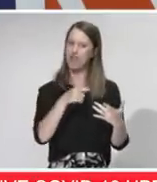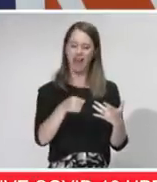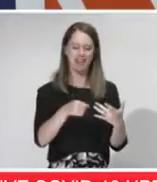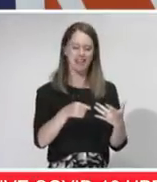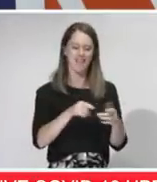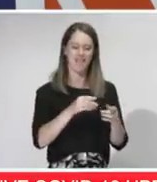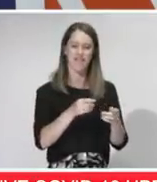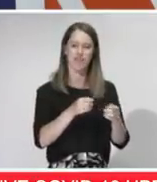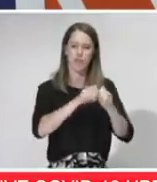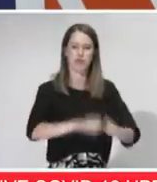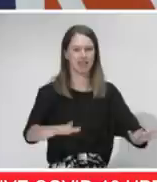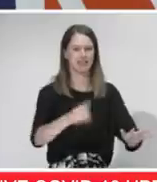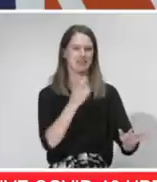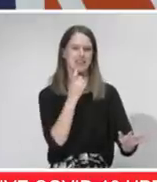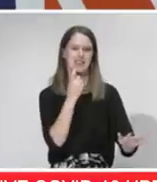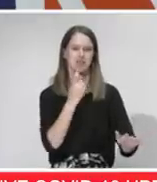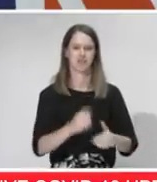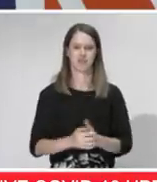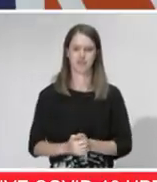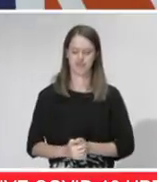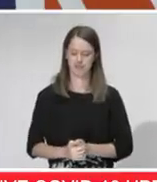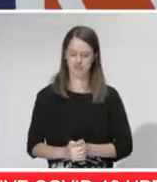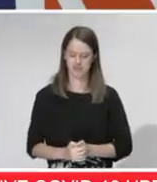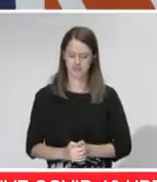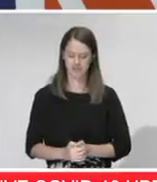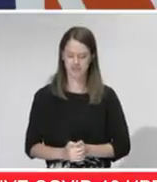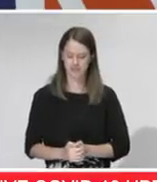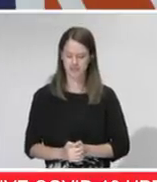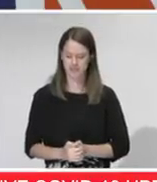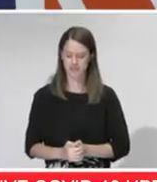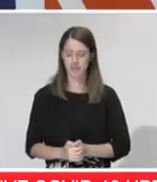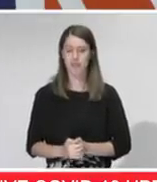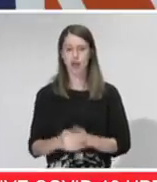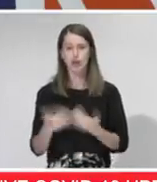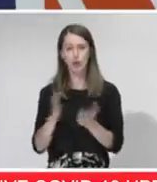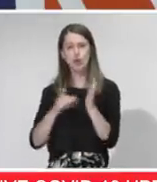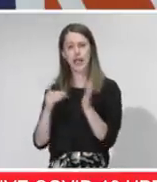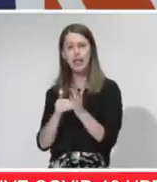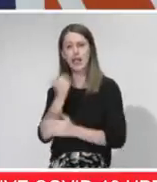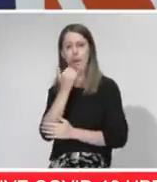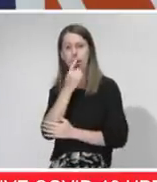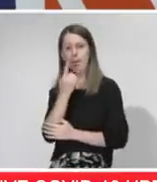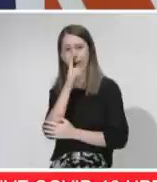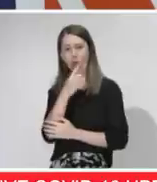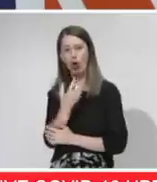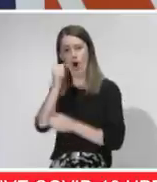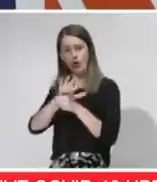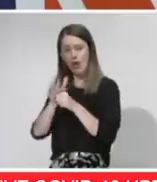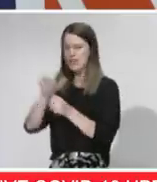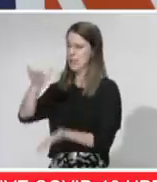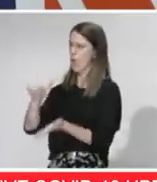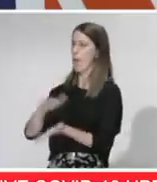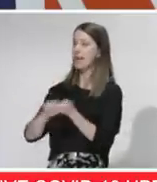control and that there isn't silent community transmission. Our number of cases may be small, but that doesn't mean we have yet